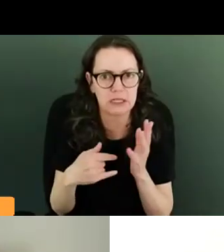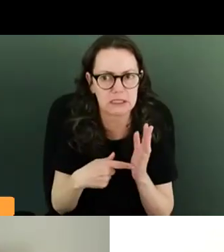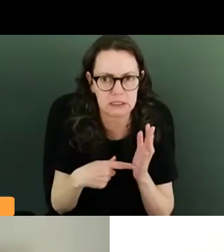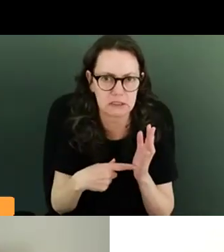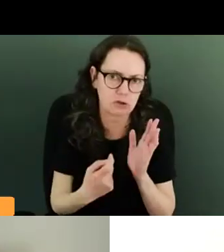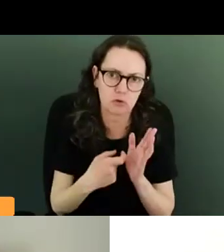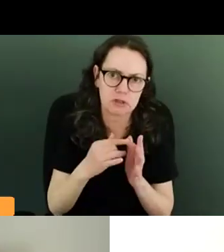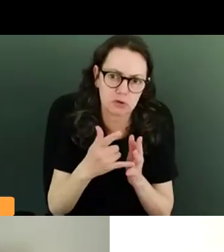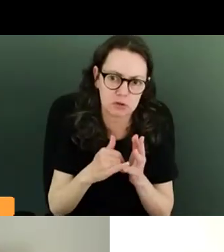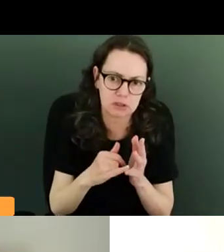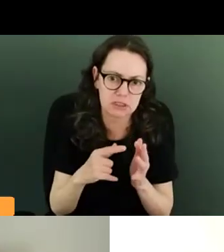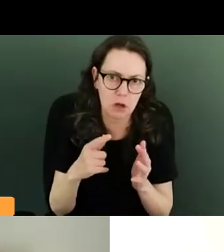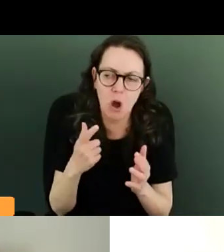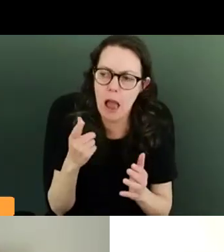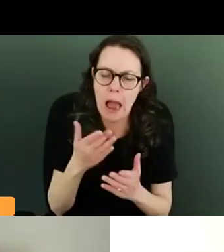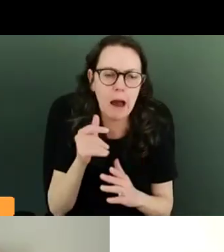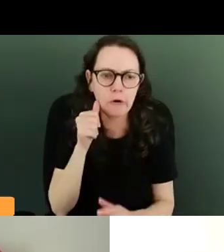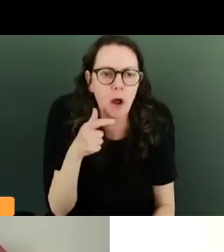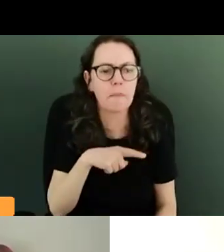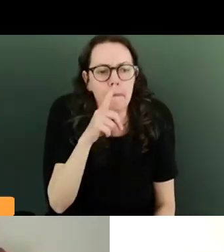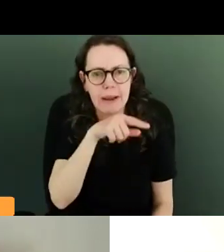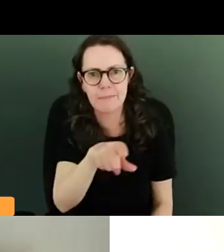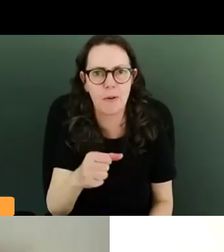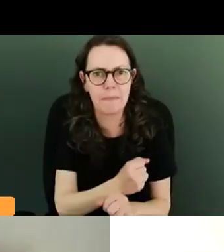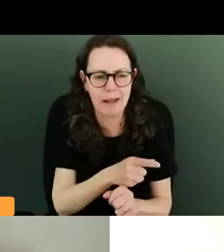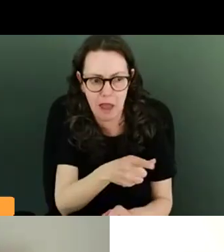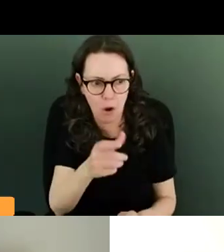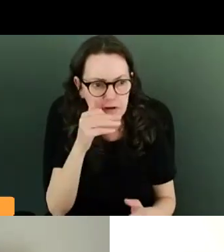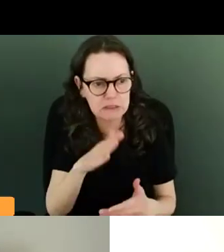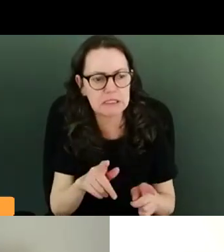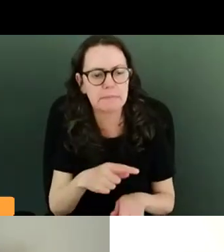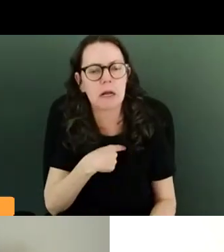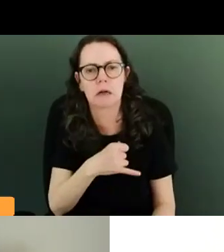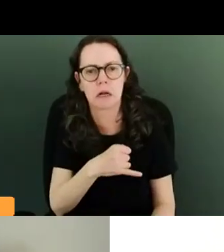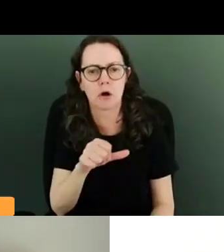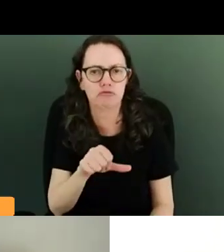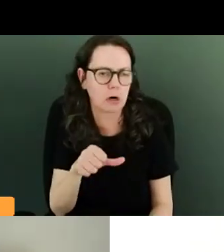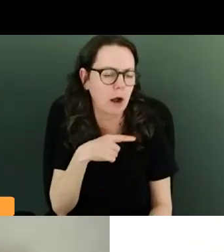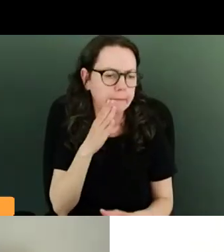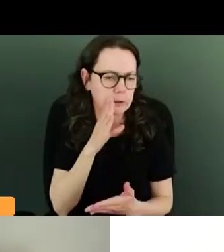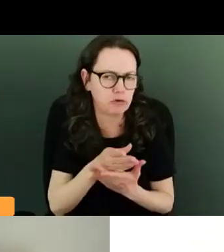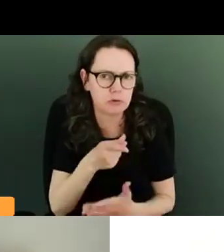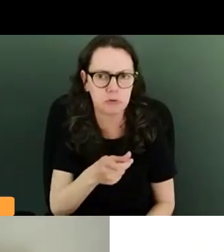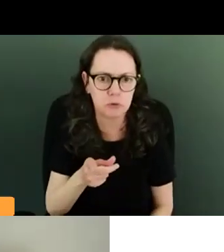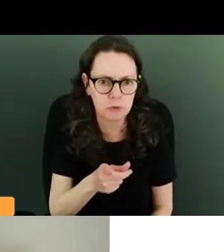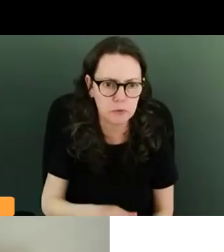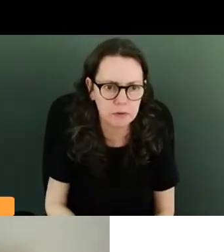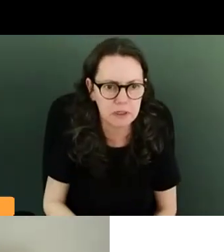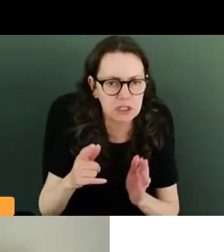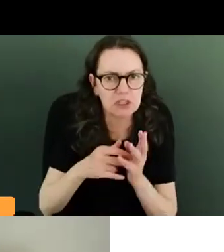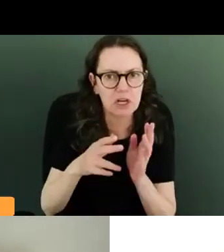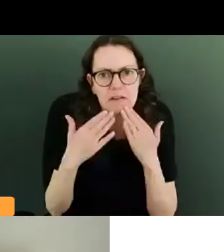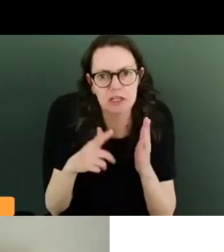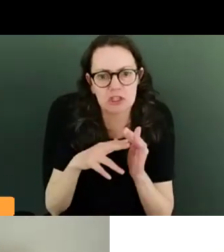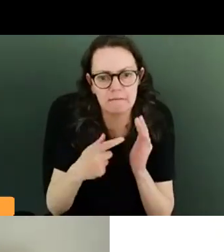power of co-design, and picking the right people to sort of be in that space as well. Thank you, Jennifer.